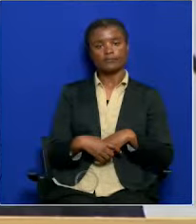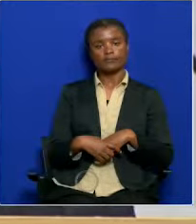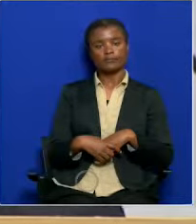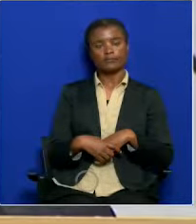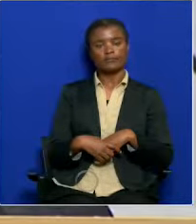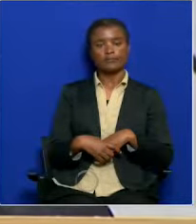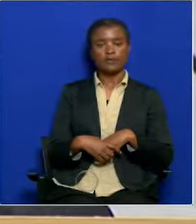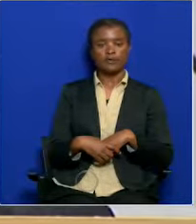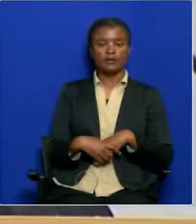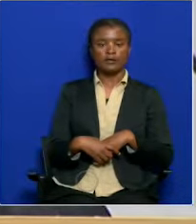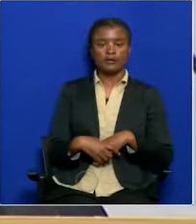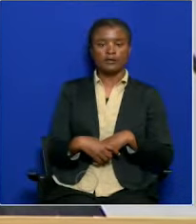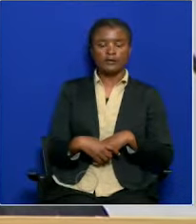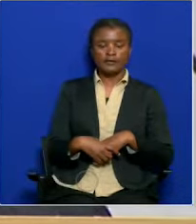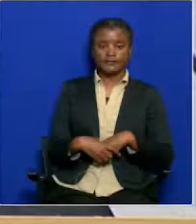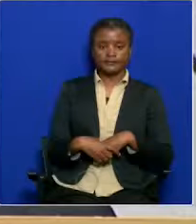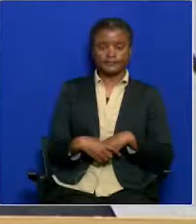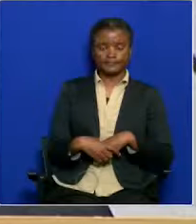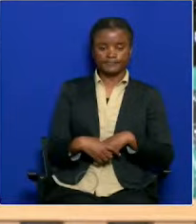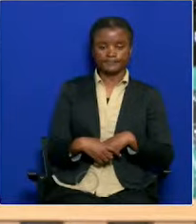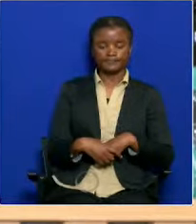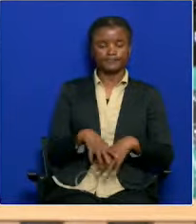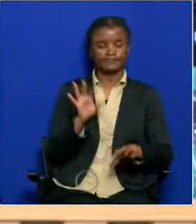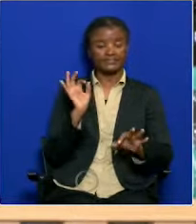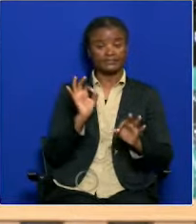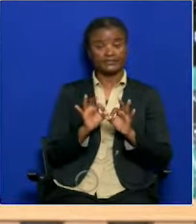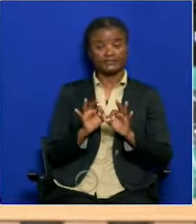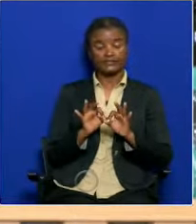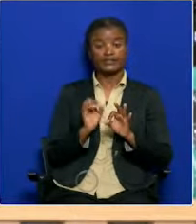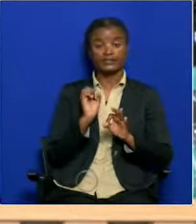in particular, if you check